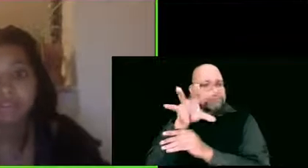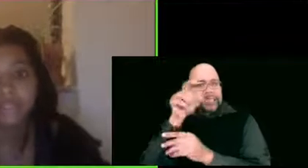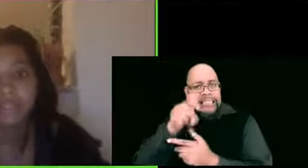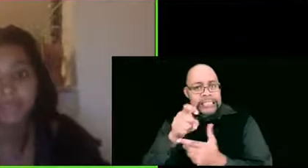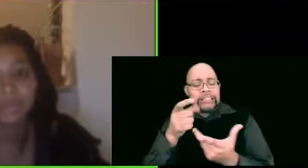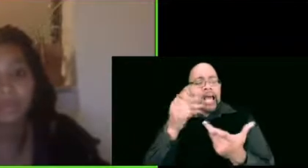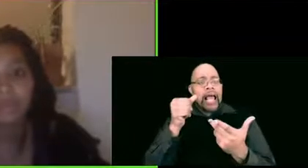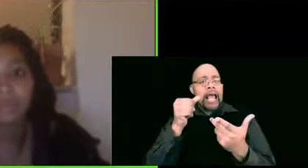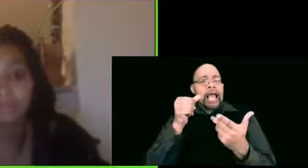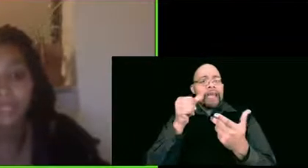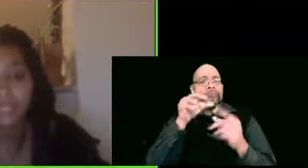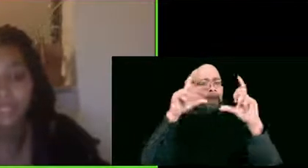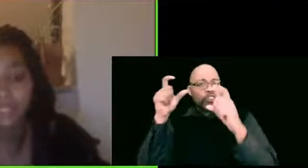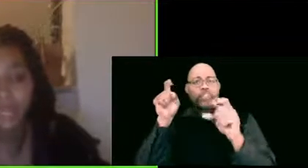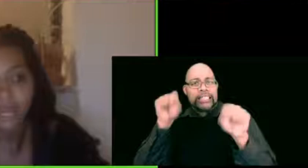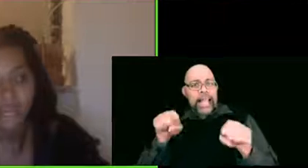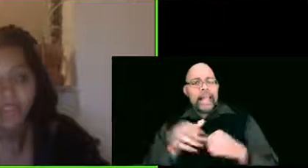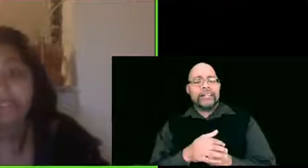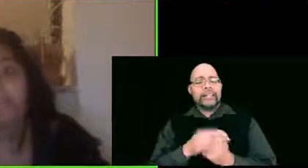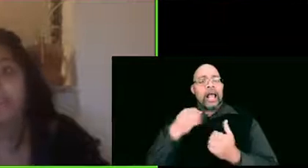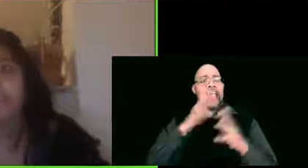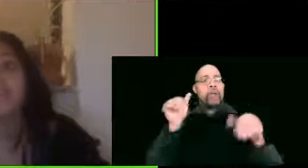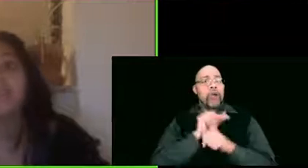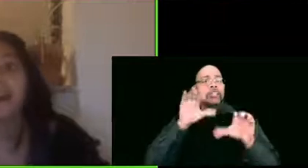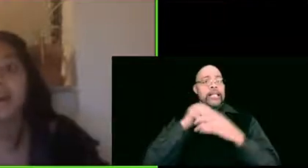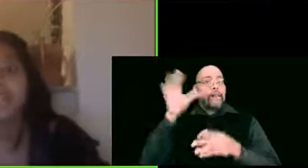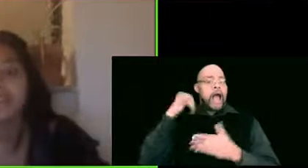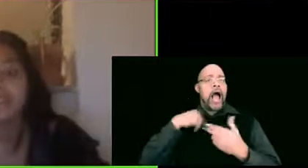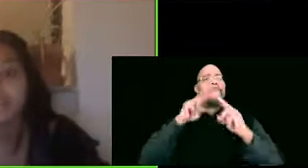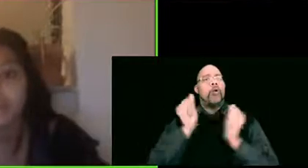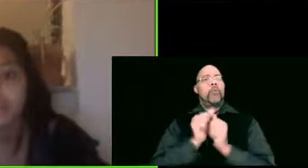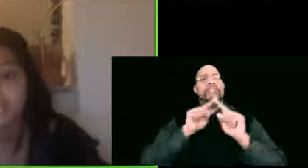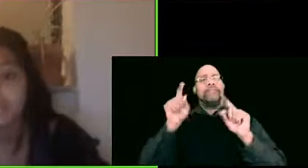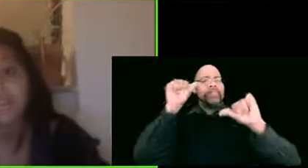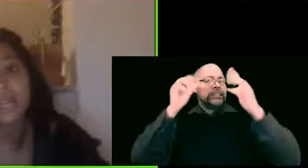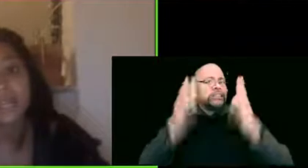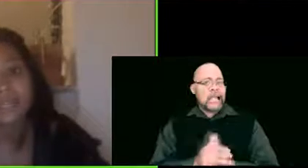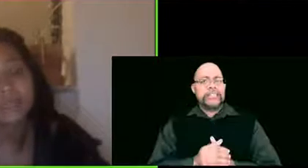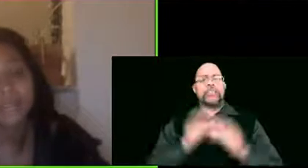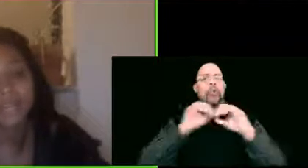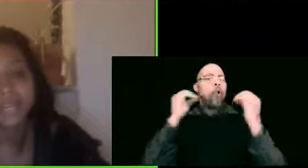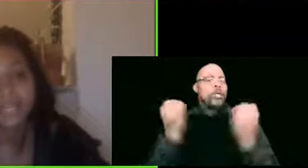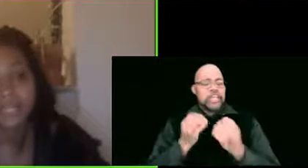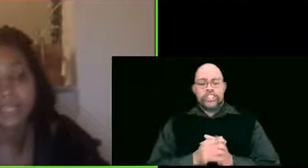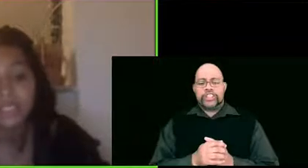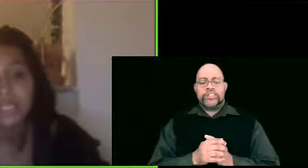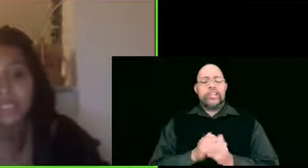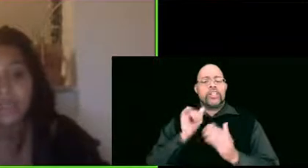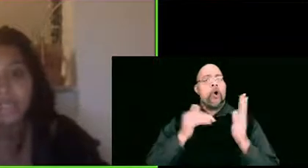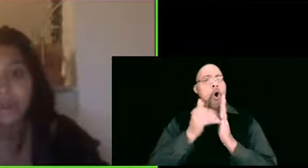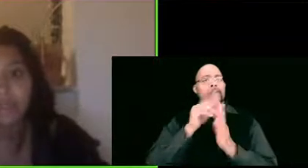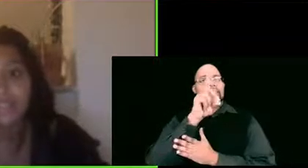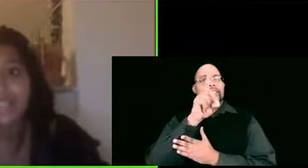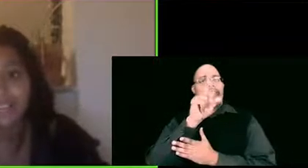on photography needs and also film needs. And a lot of the work that I've done in the past, I often partner with different scientists and with organizations.